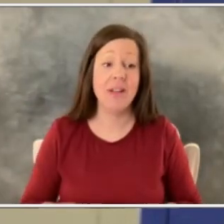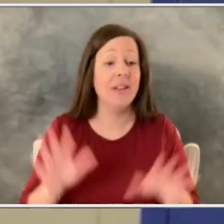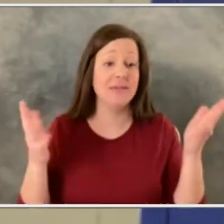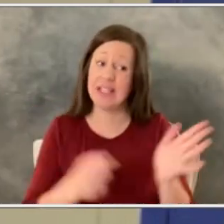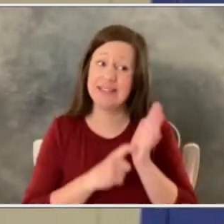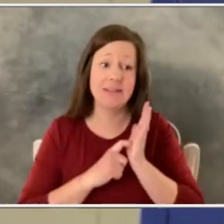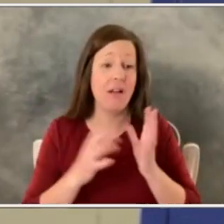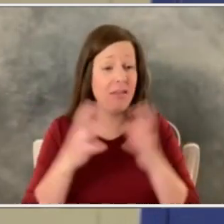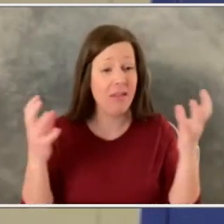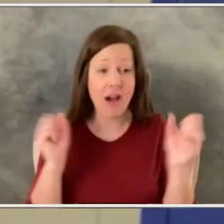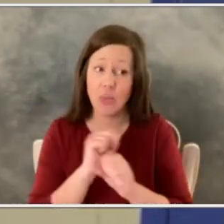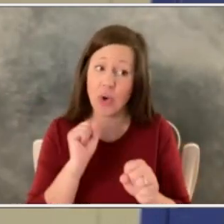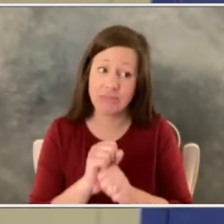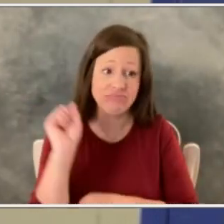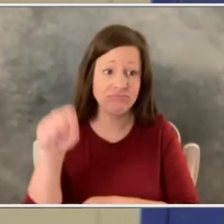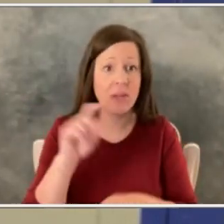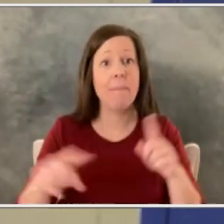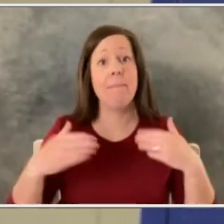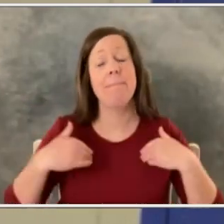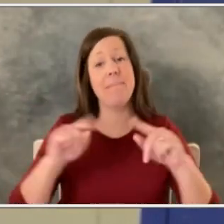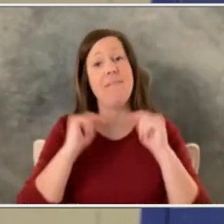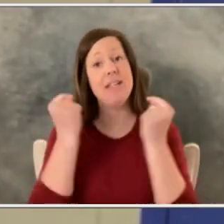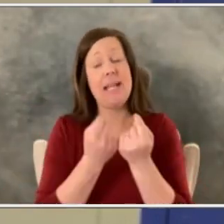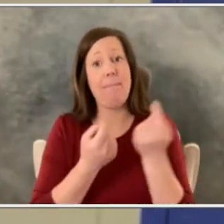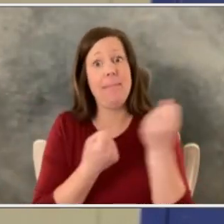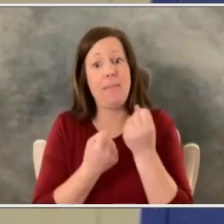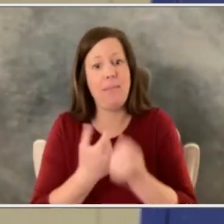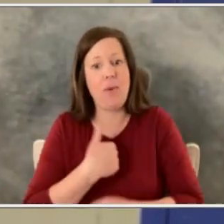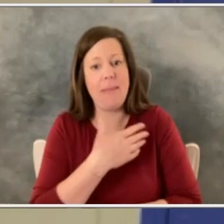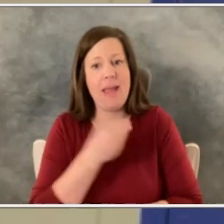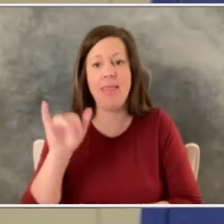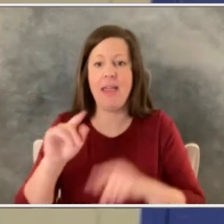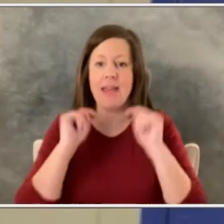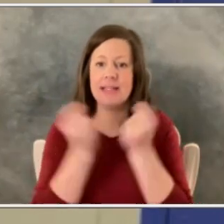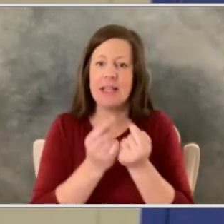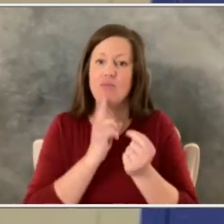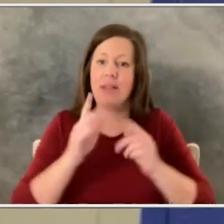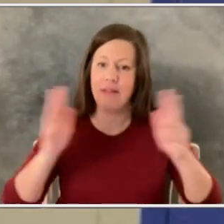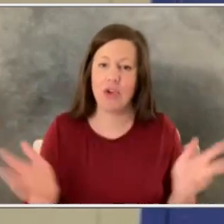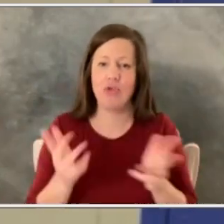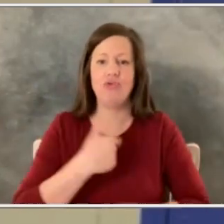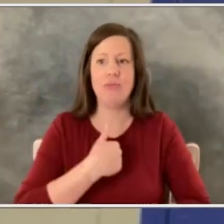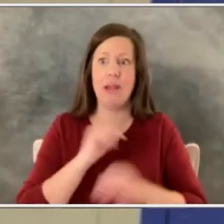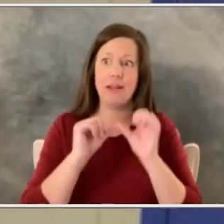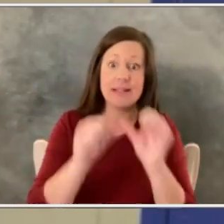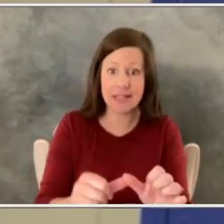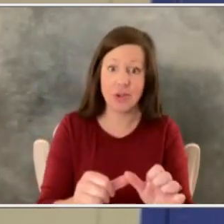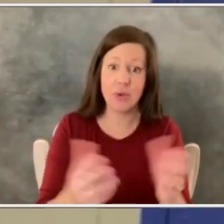work, but I have a team behind me, and that team encourages me to continue